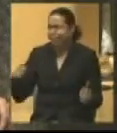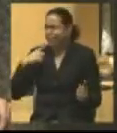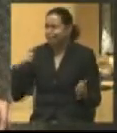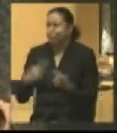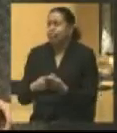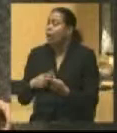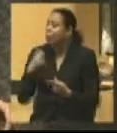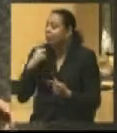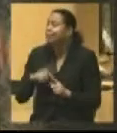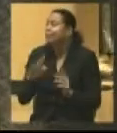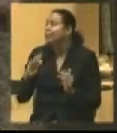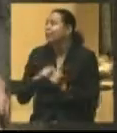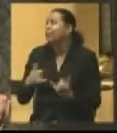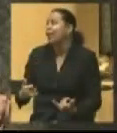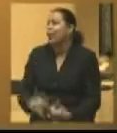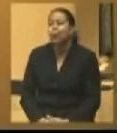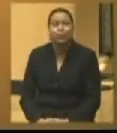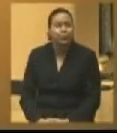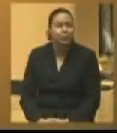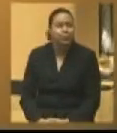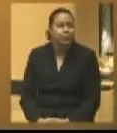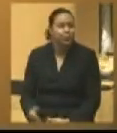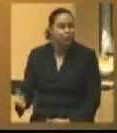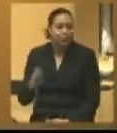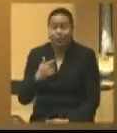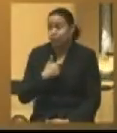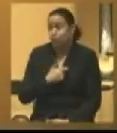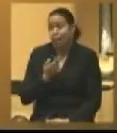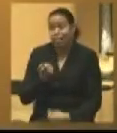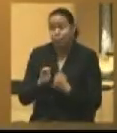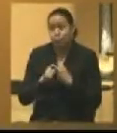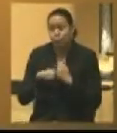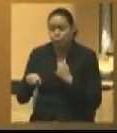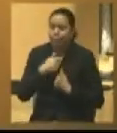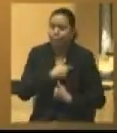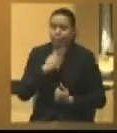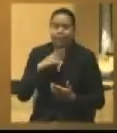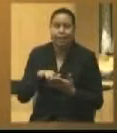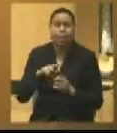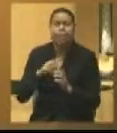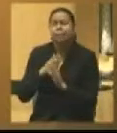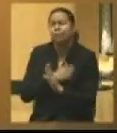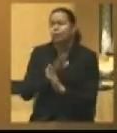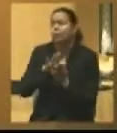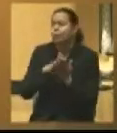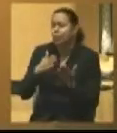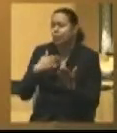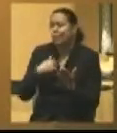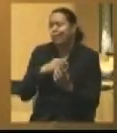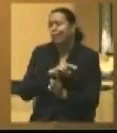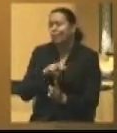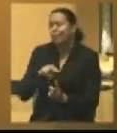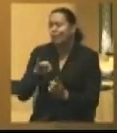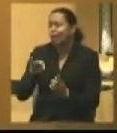alien to us. So, It's a little long-winded, for which I apologize, but prior to your book, there's been sort of a view of